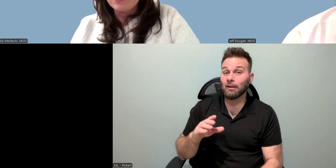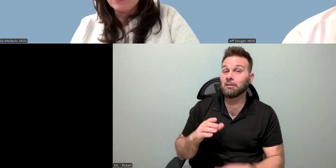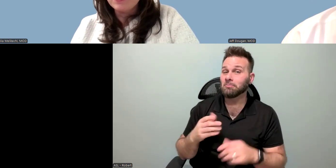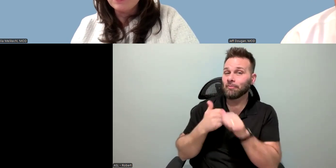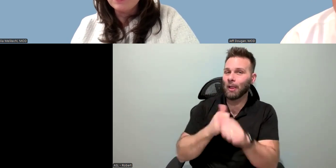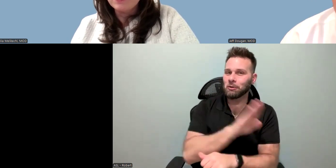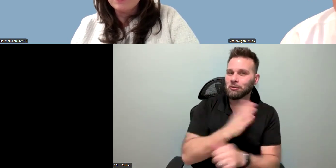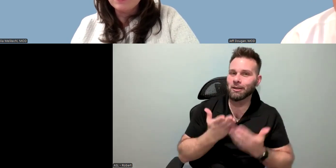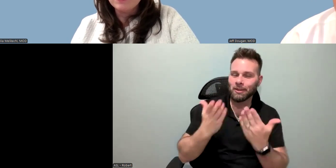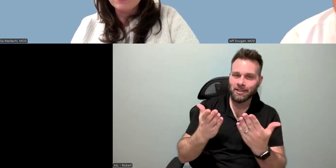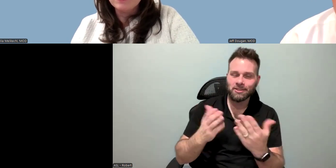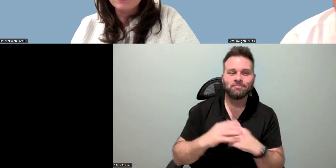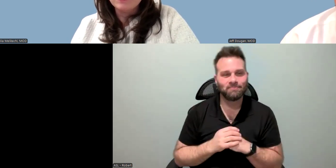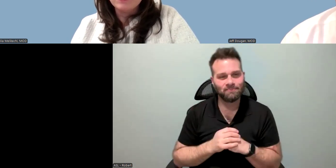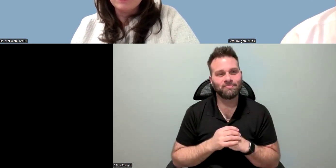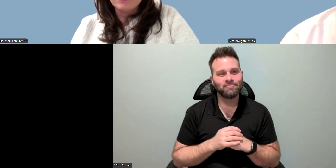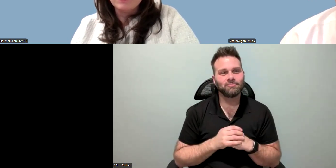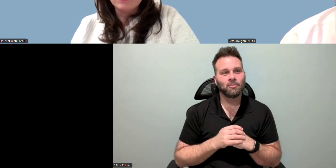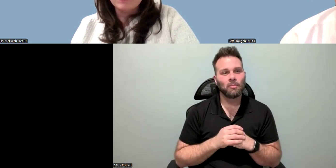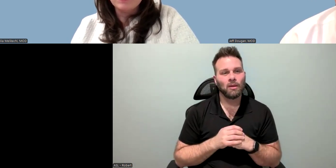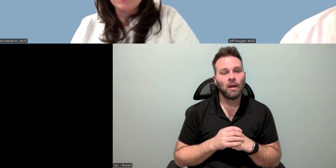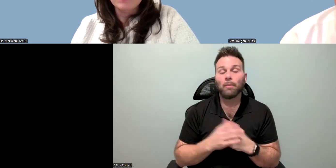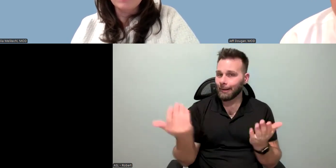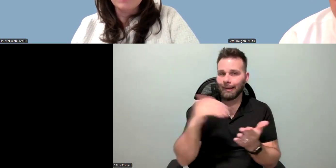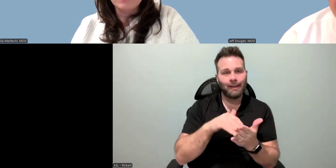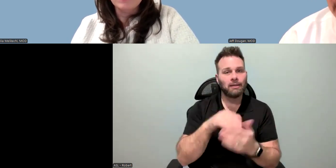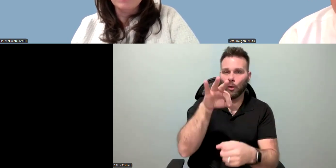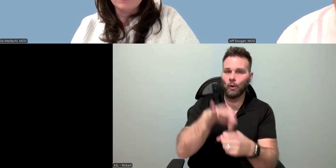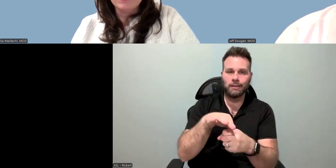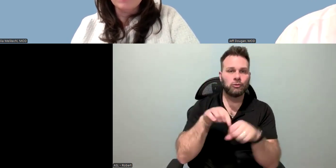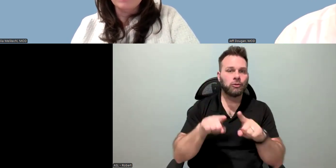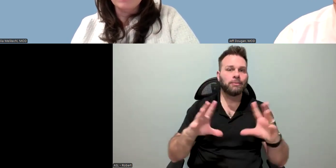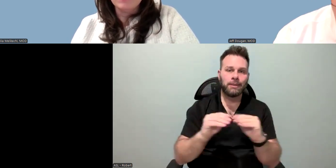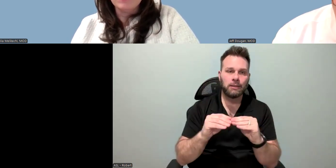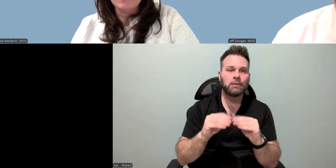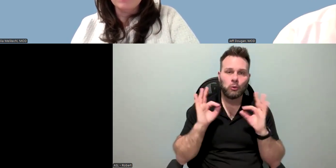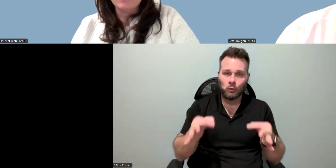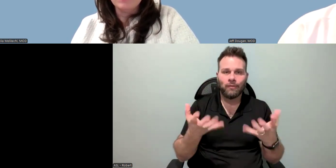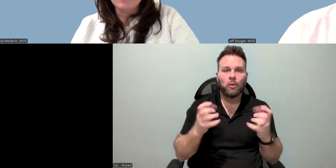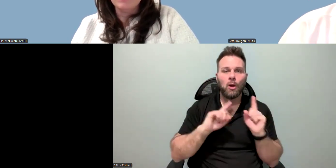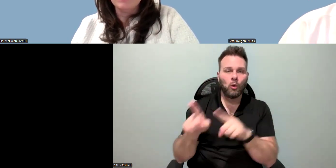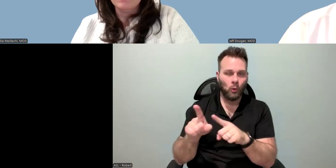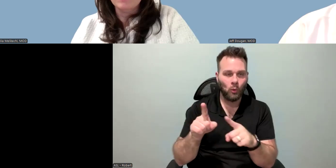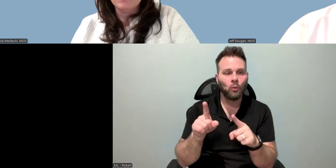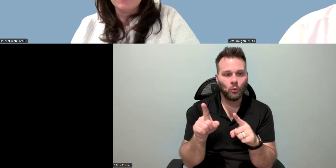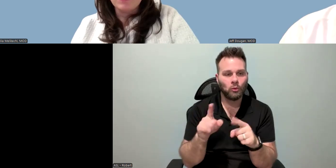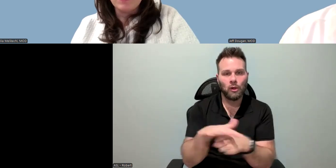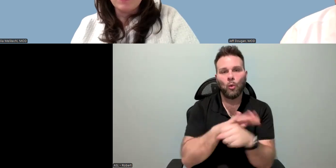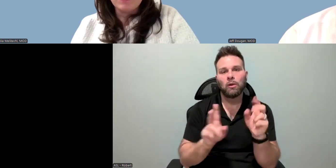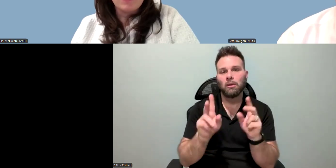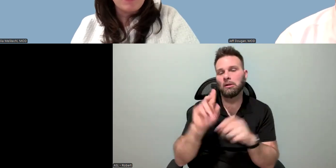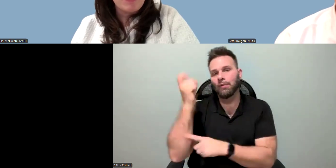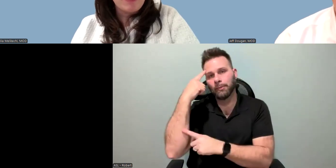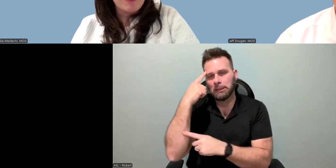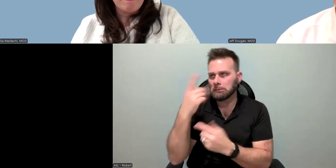again, following it through the vote at the meeting is also an option. But you definitely want to talk to your local people to figure out exactly what they might